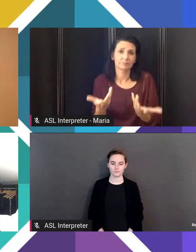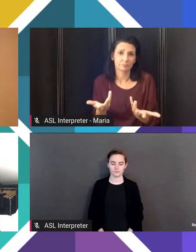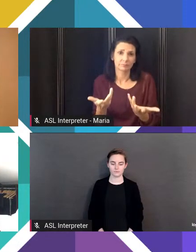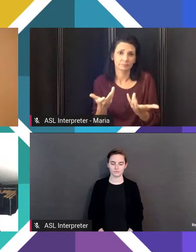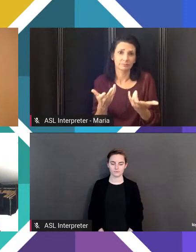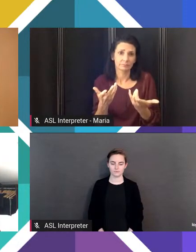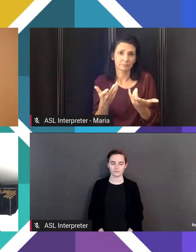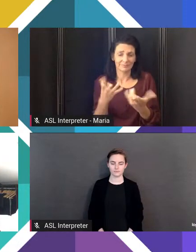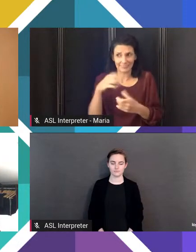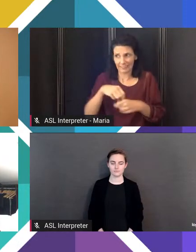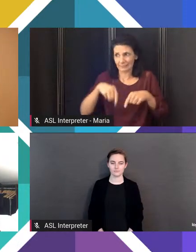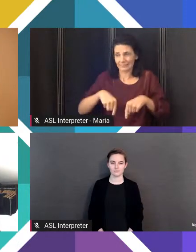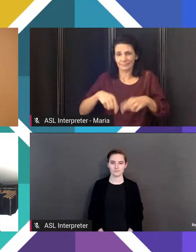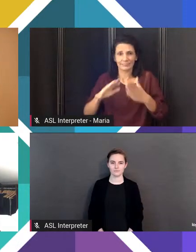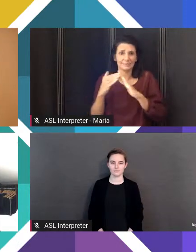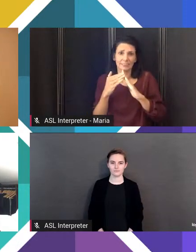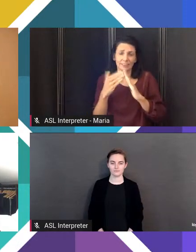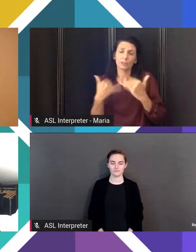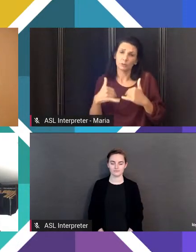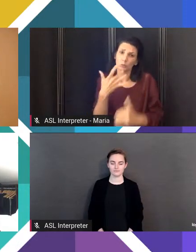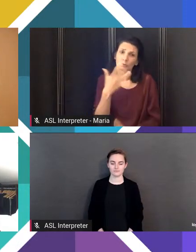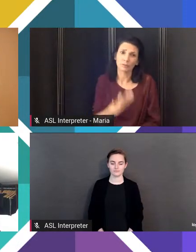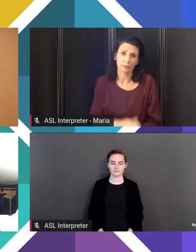have that in the city.